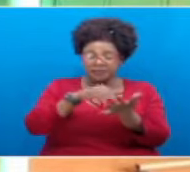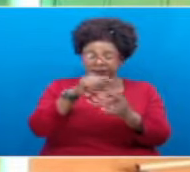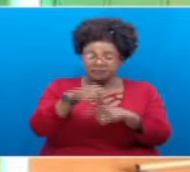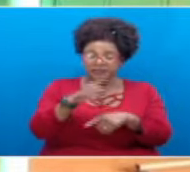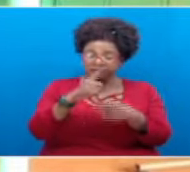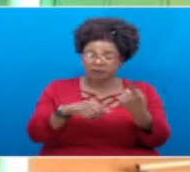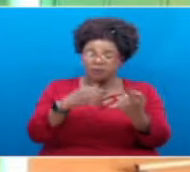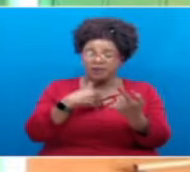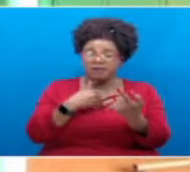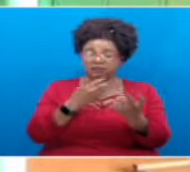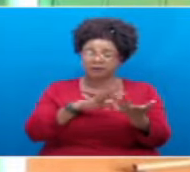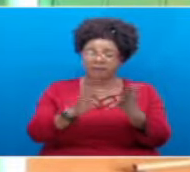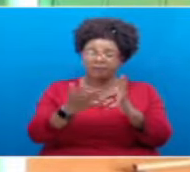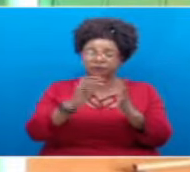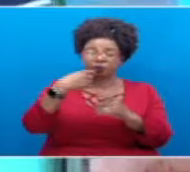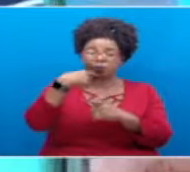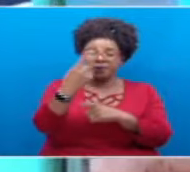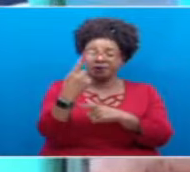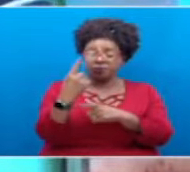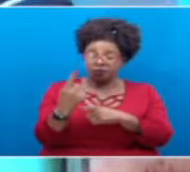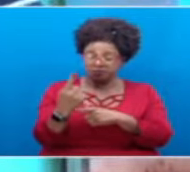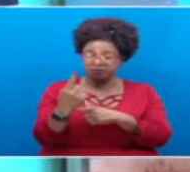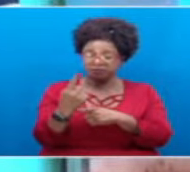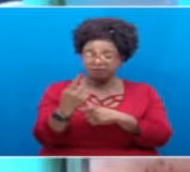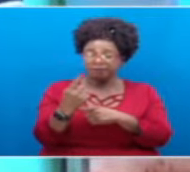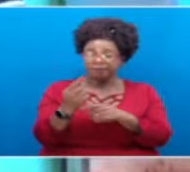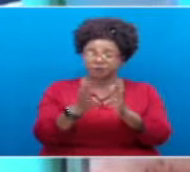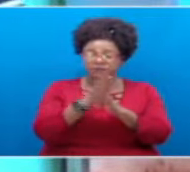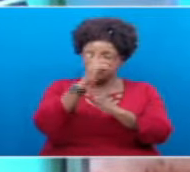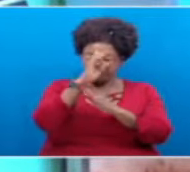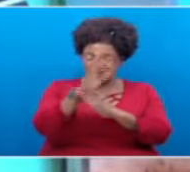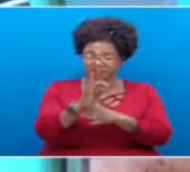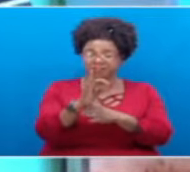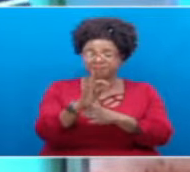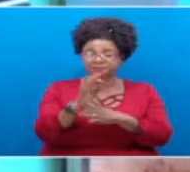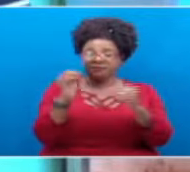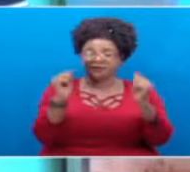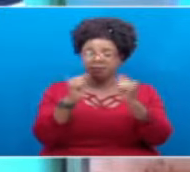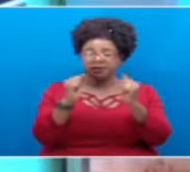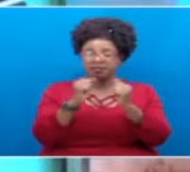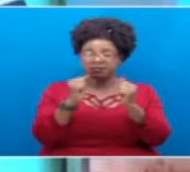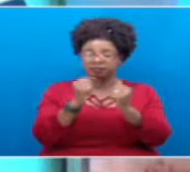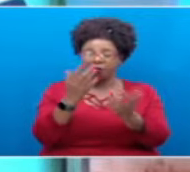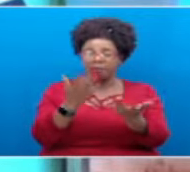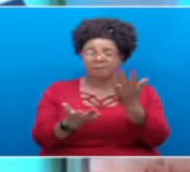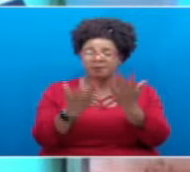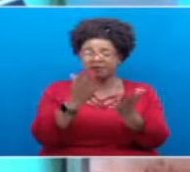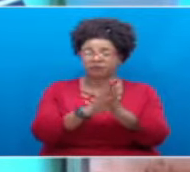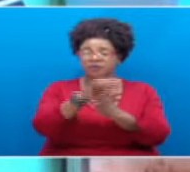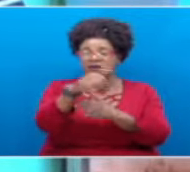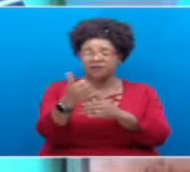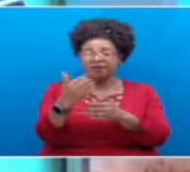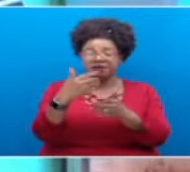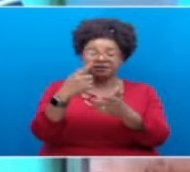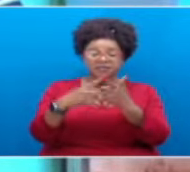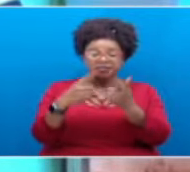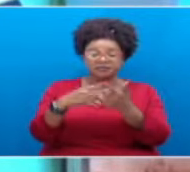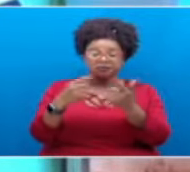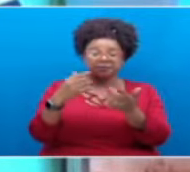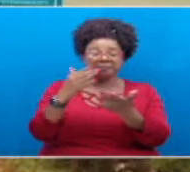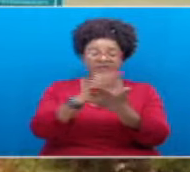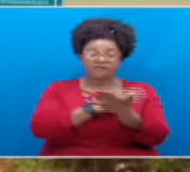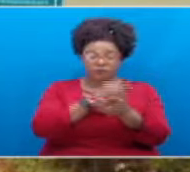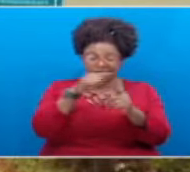around 101 admitted with severe malaria only compared to the previous years before this exercise